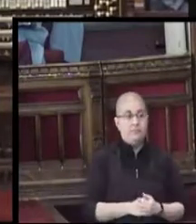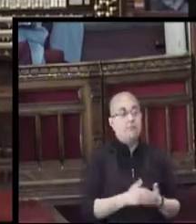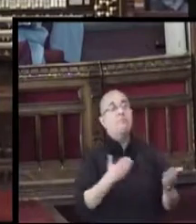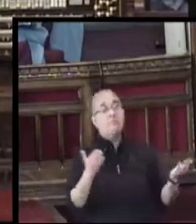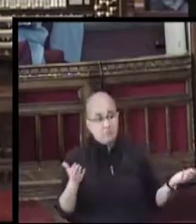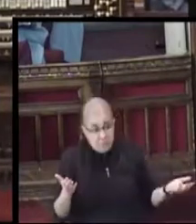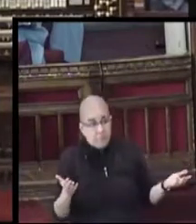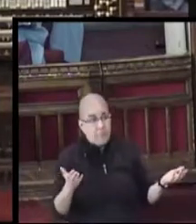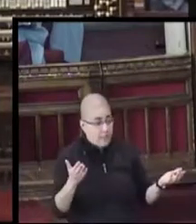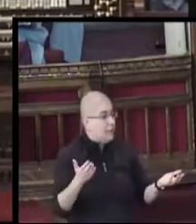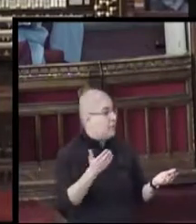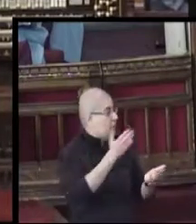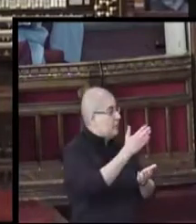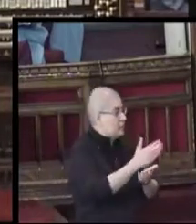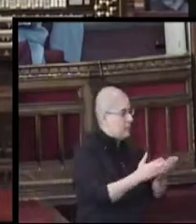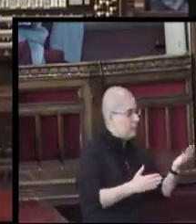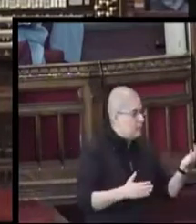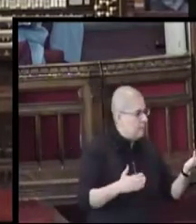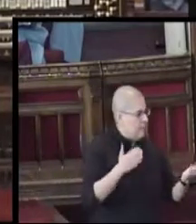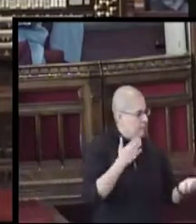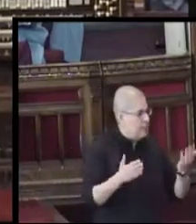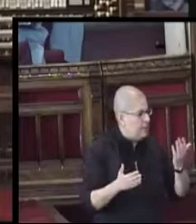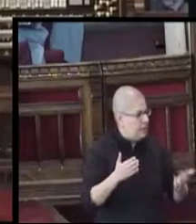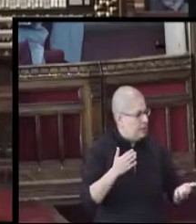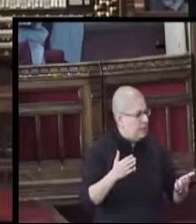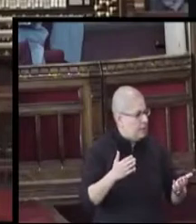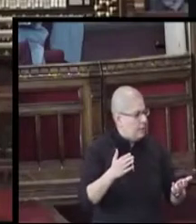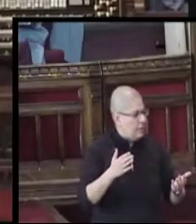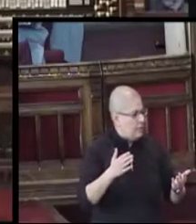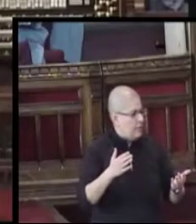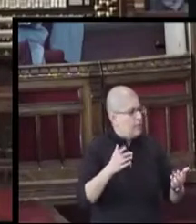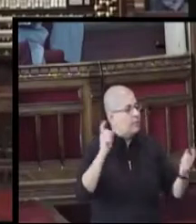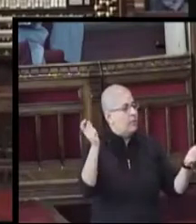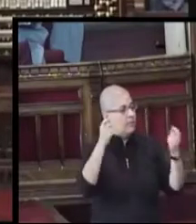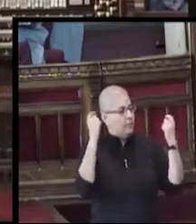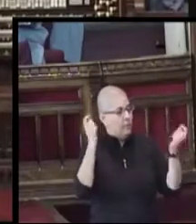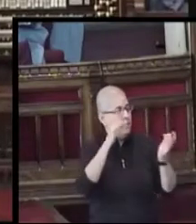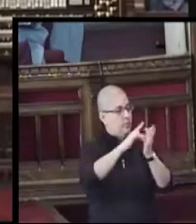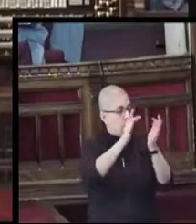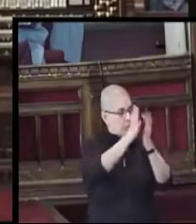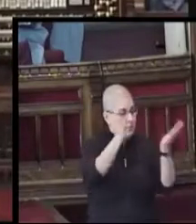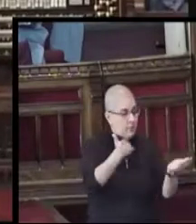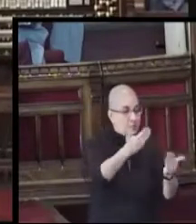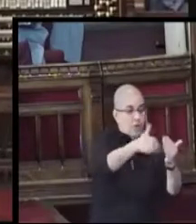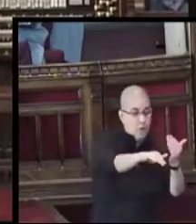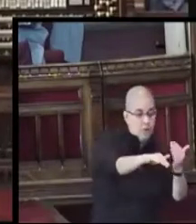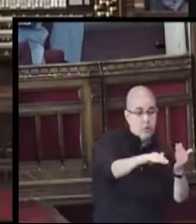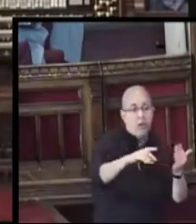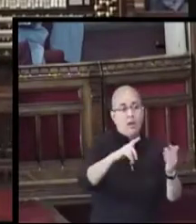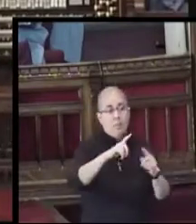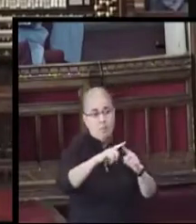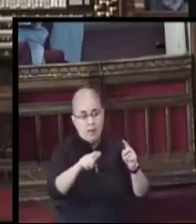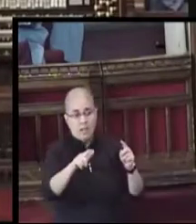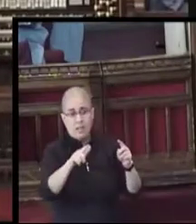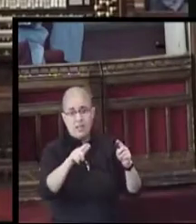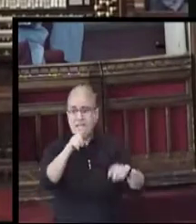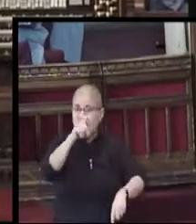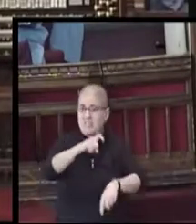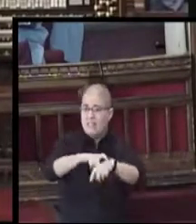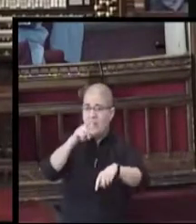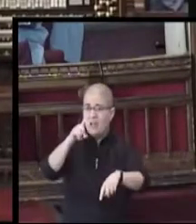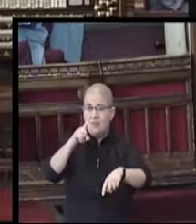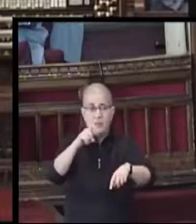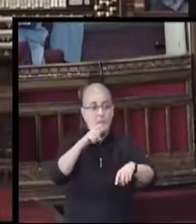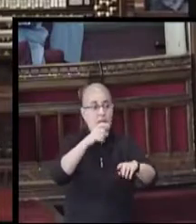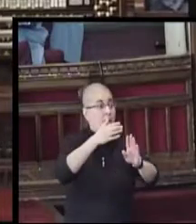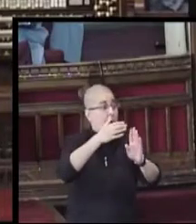Yes, may we celebrate the birth of Jesus, and may we mourn his death, but surely it's time for us to pay attention to what happened in